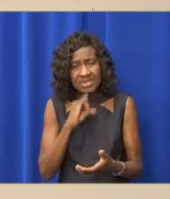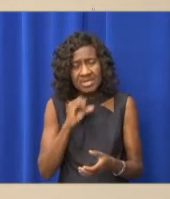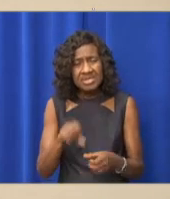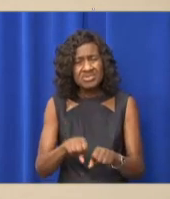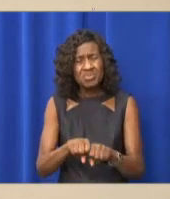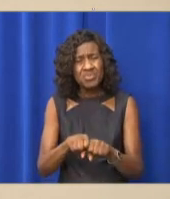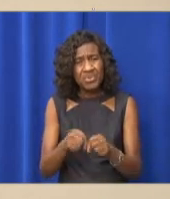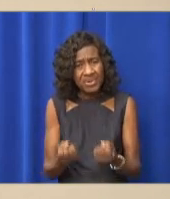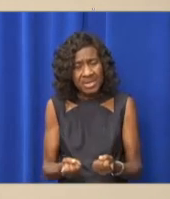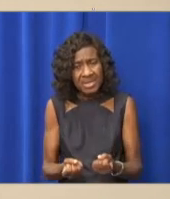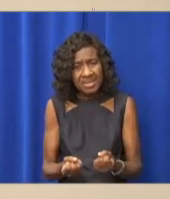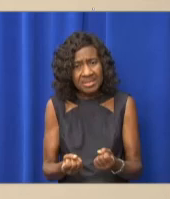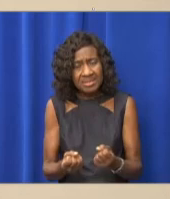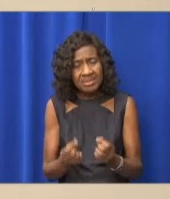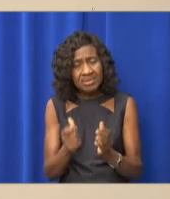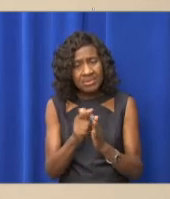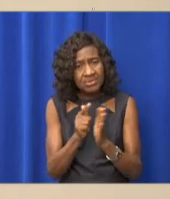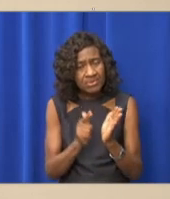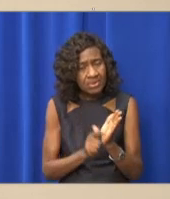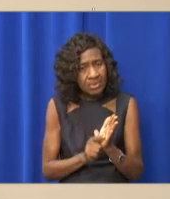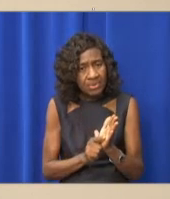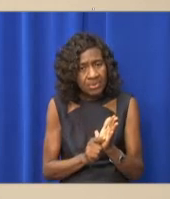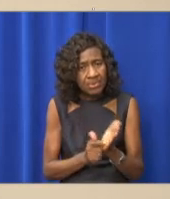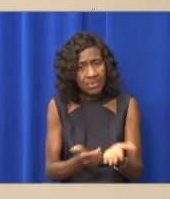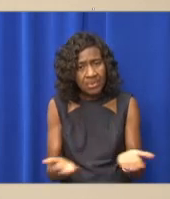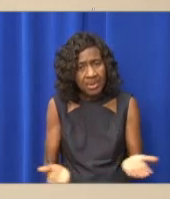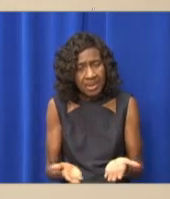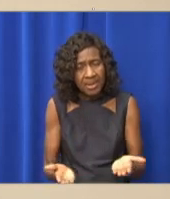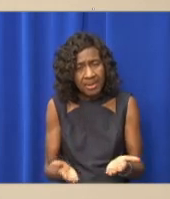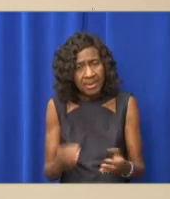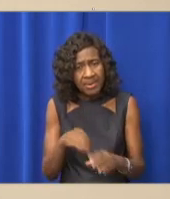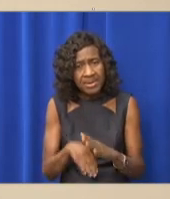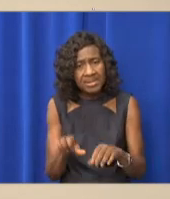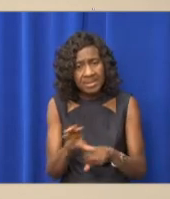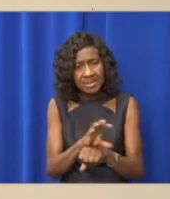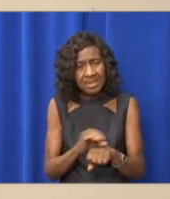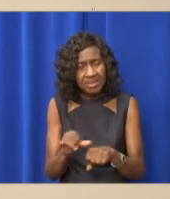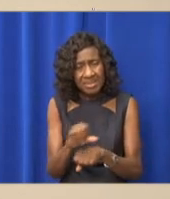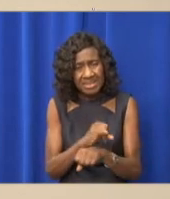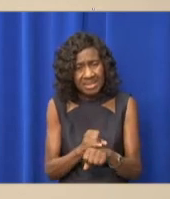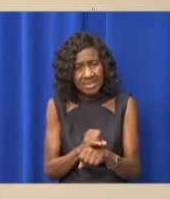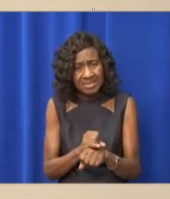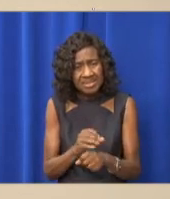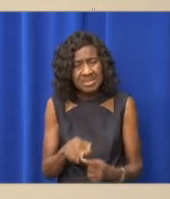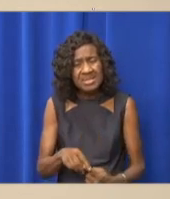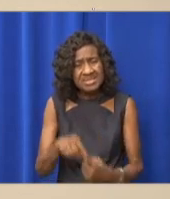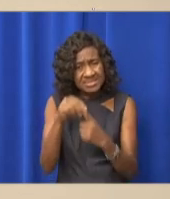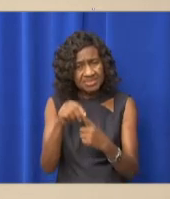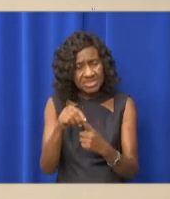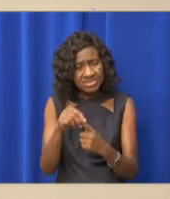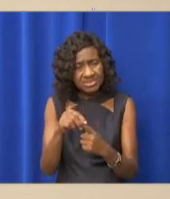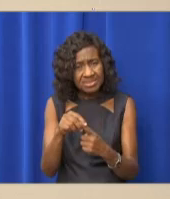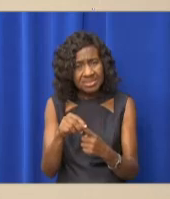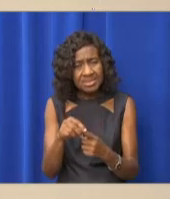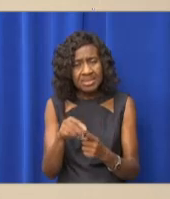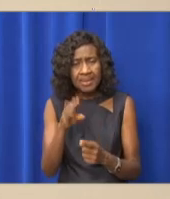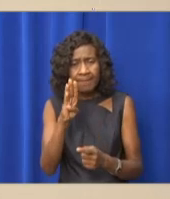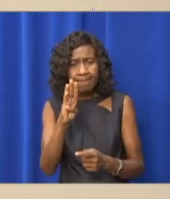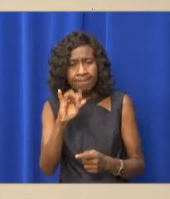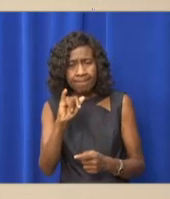our Constitution provides for, and in particular, our Bill of Rights and